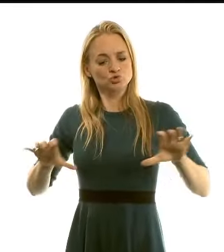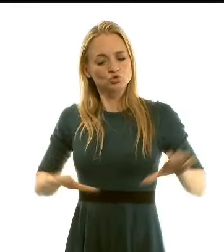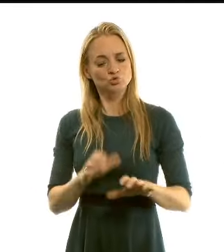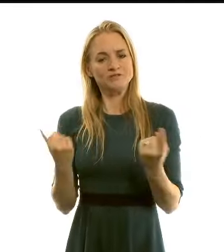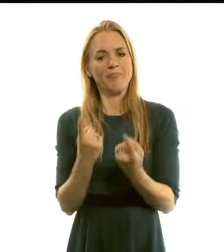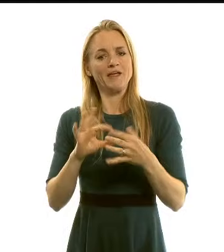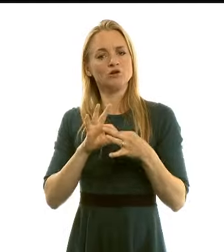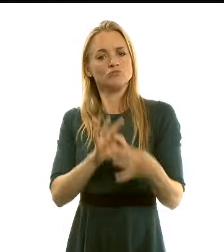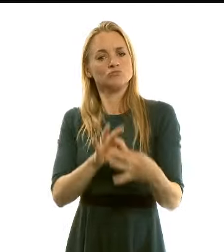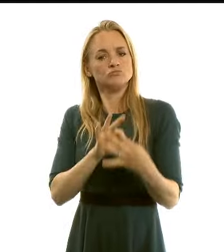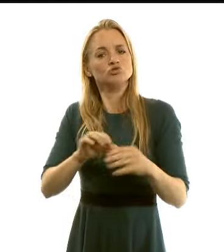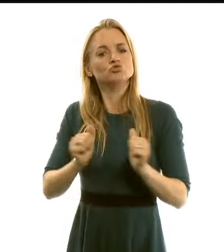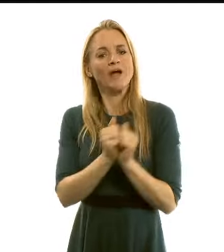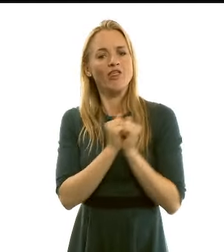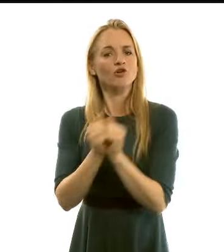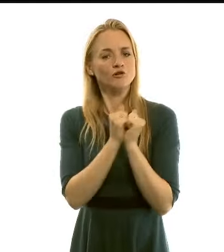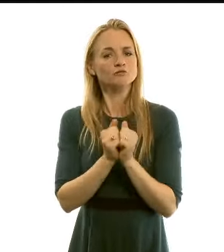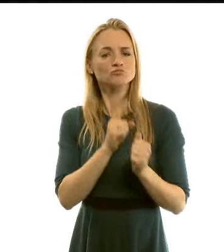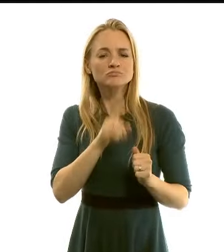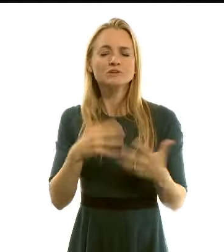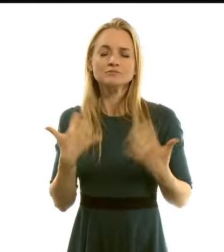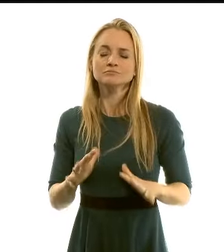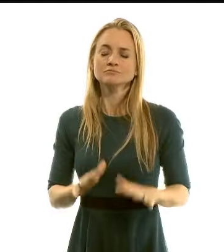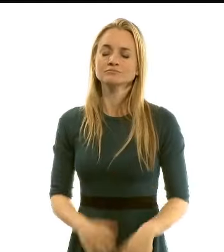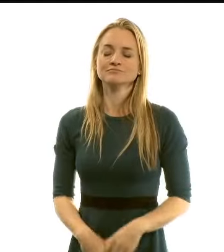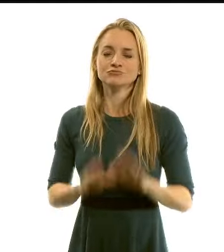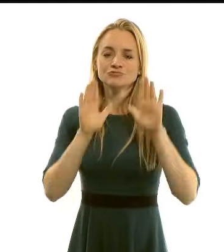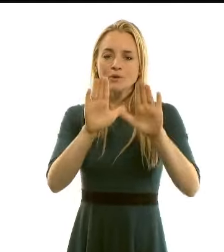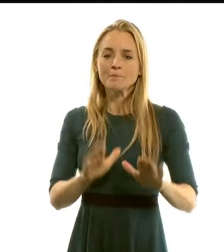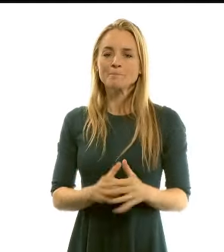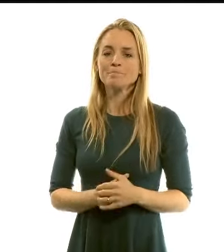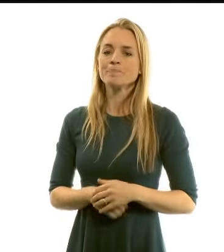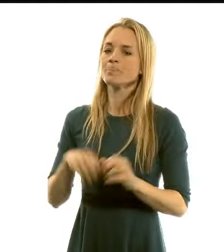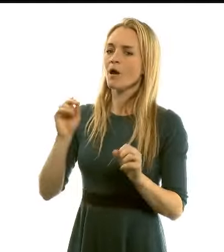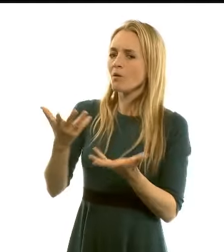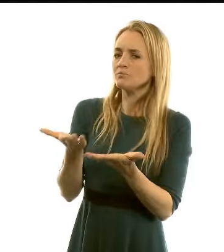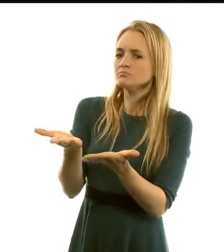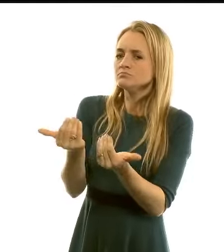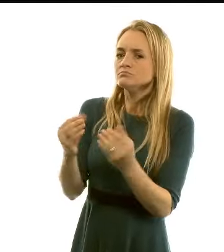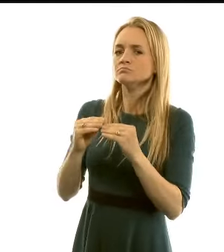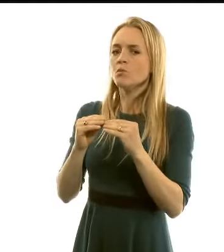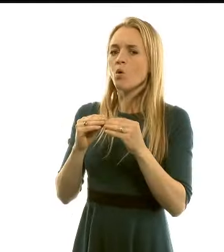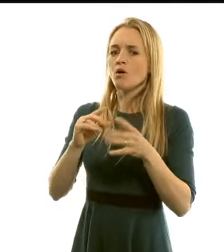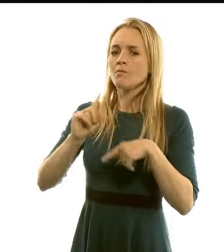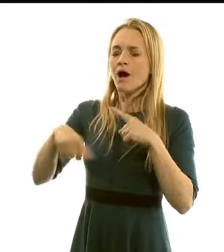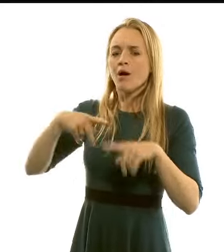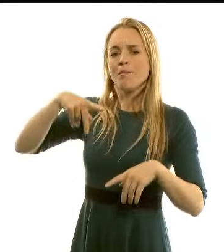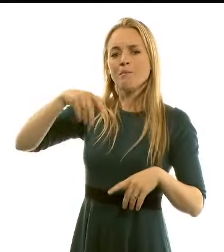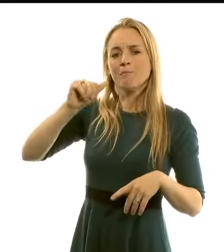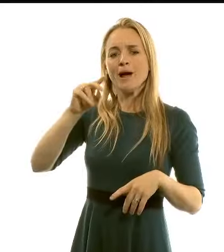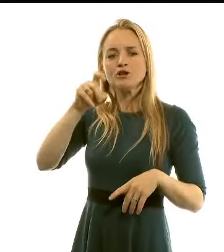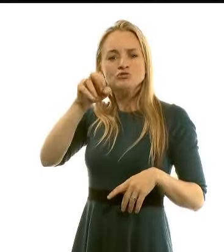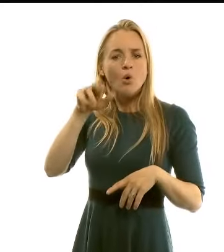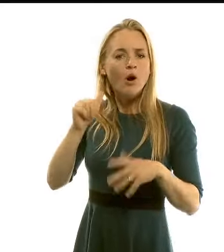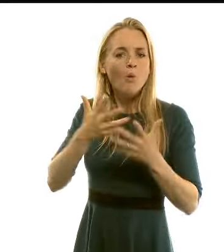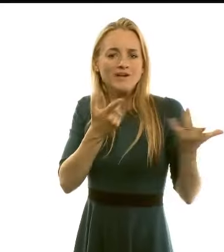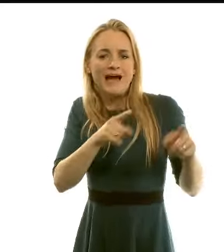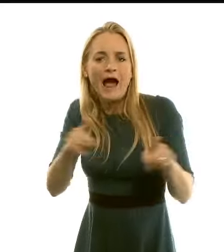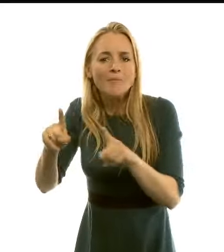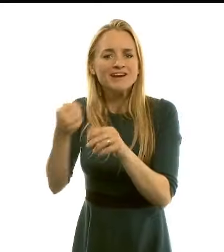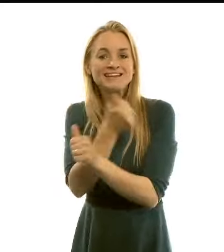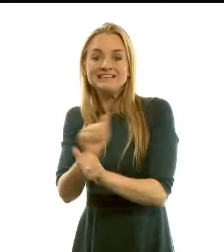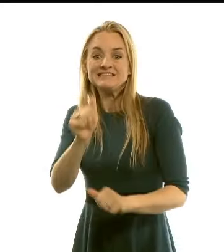about Pandora and the latest happenings. How is it growing or evolving? Are there any secrets that you can share about what's coming up